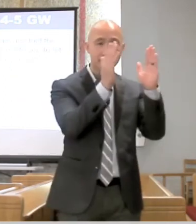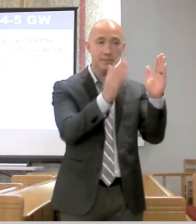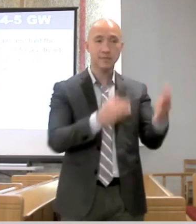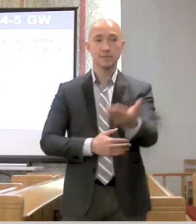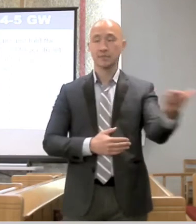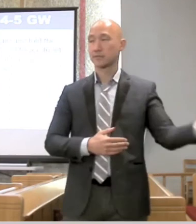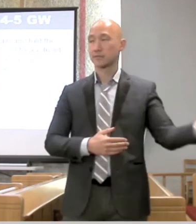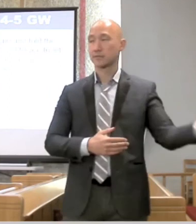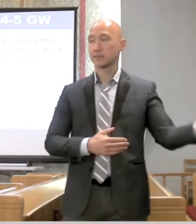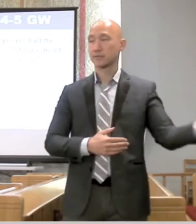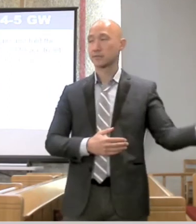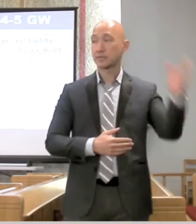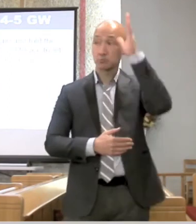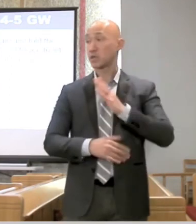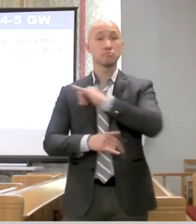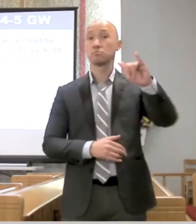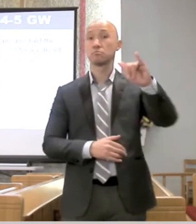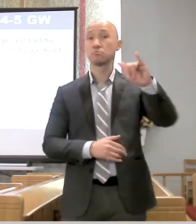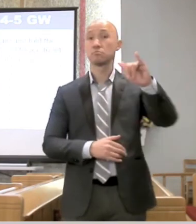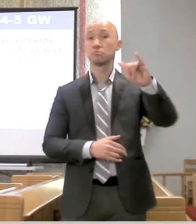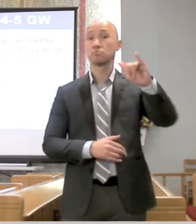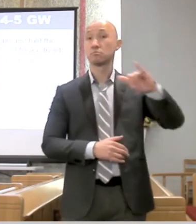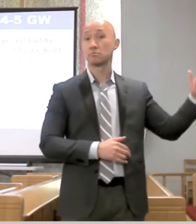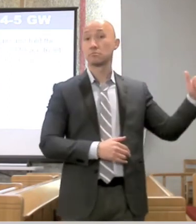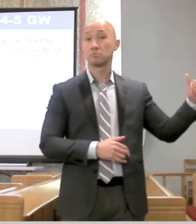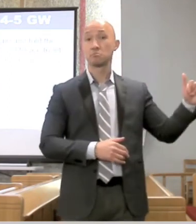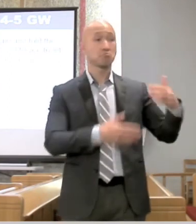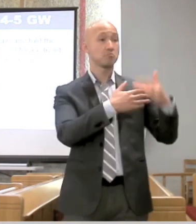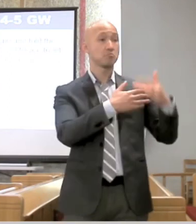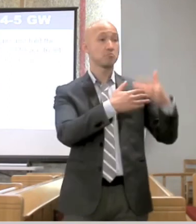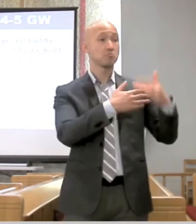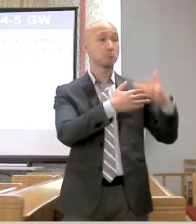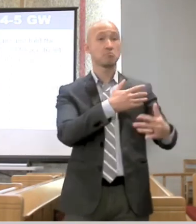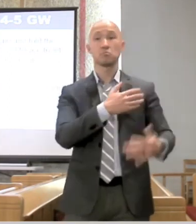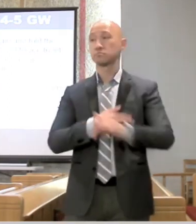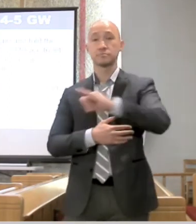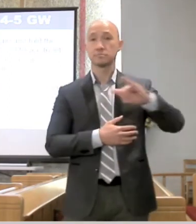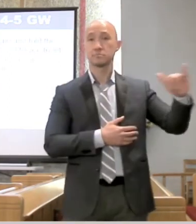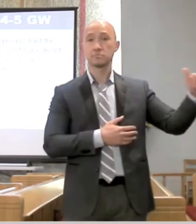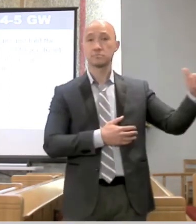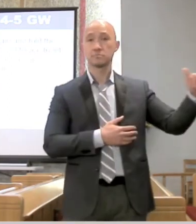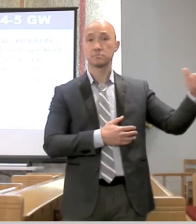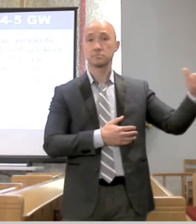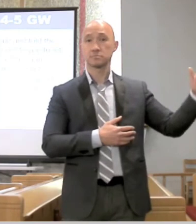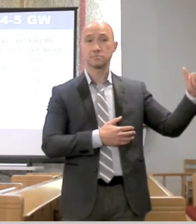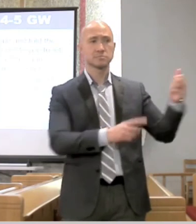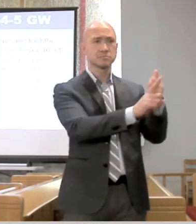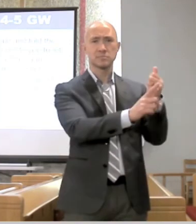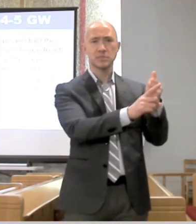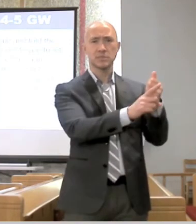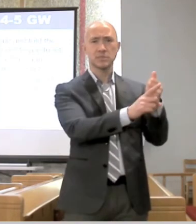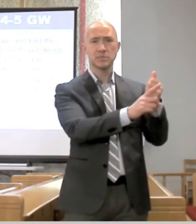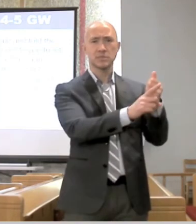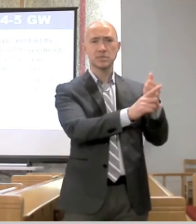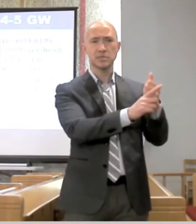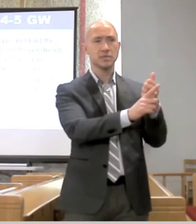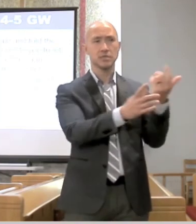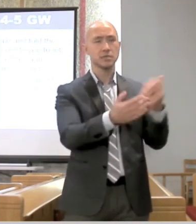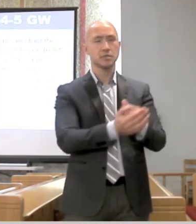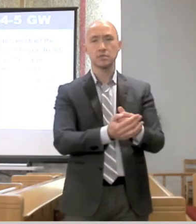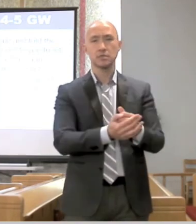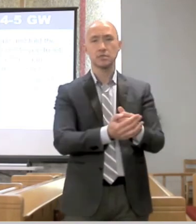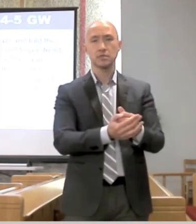bleeds just like anybody else. He is a man after all. And look, I think he's learned